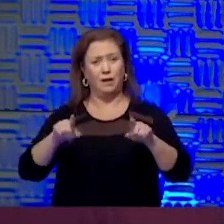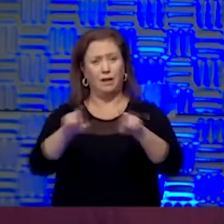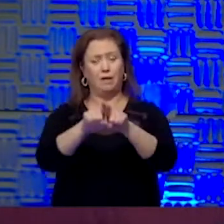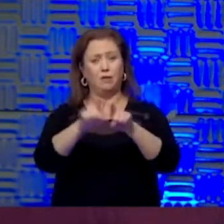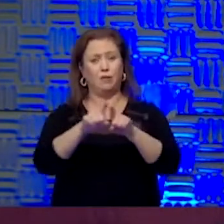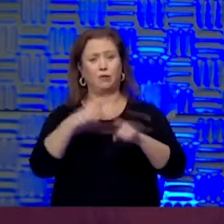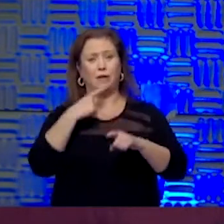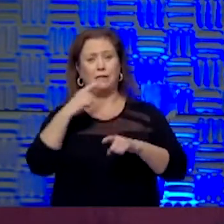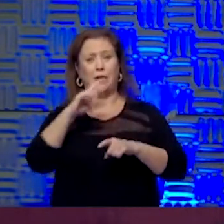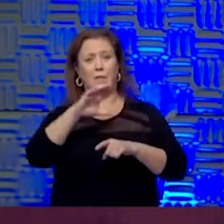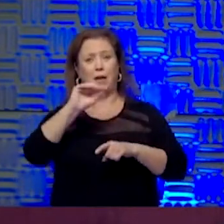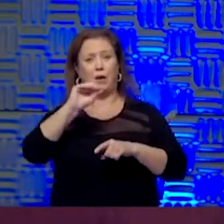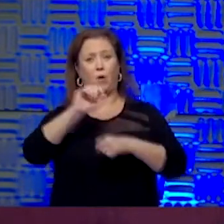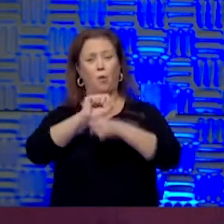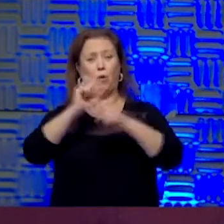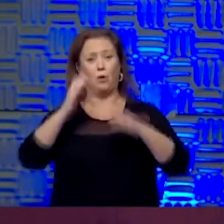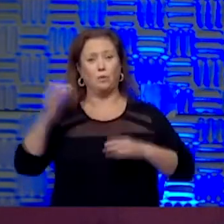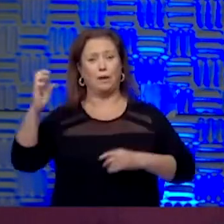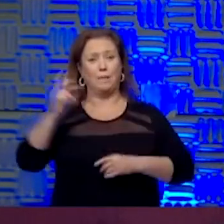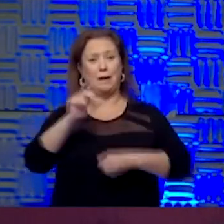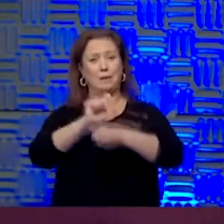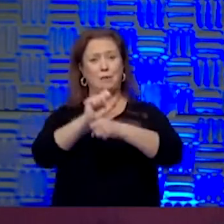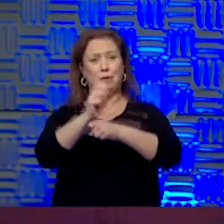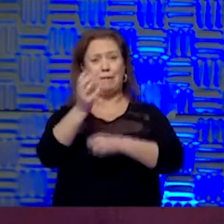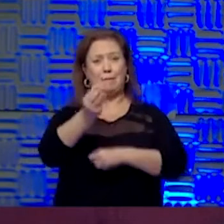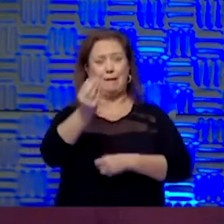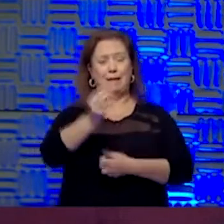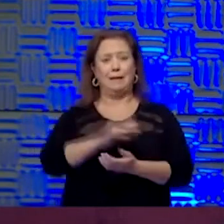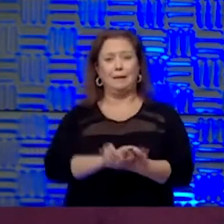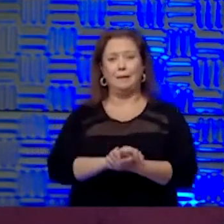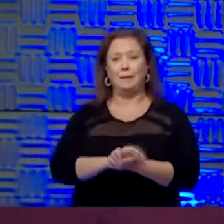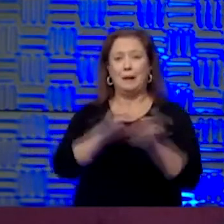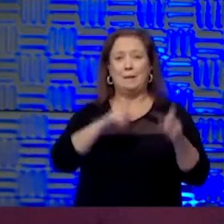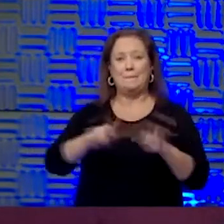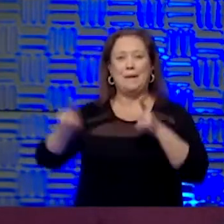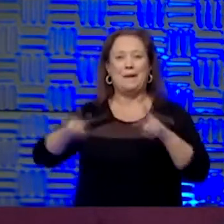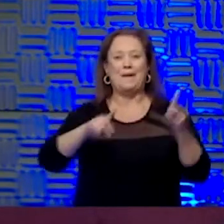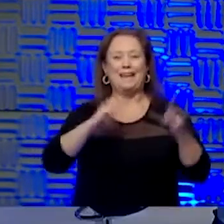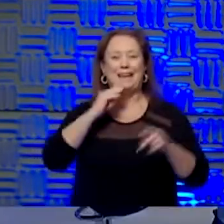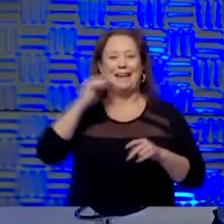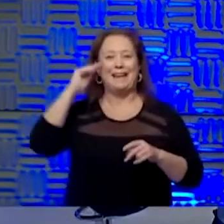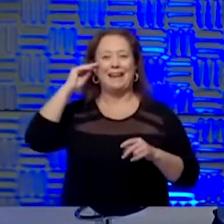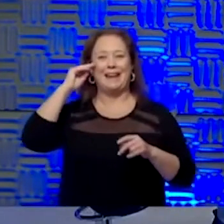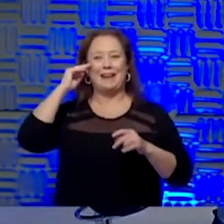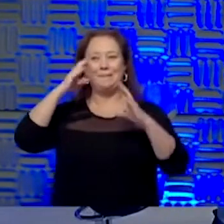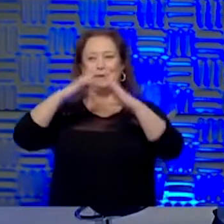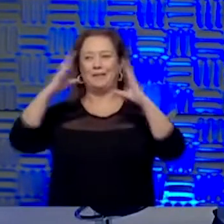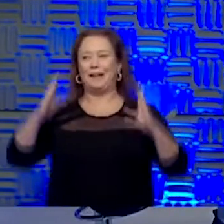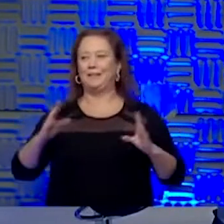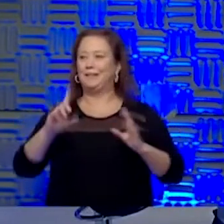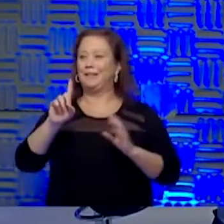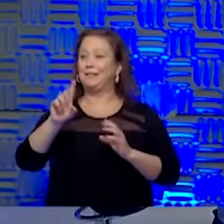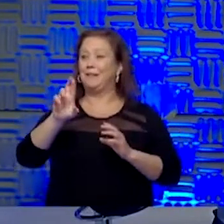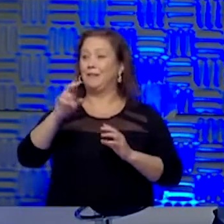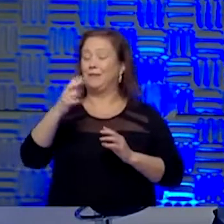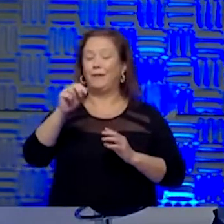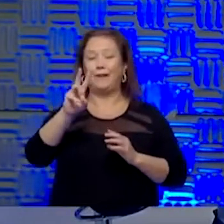coworkers when I return to work? Oh boy. Party at a neighbor's house, Dr. Hawkeye. What do you